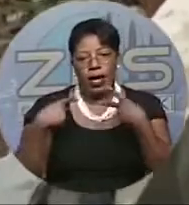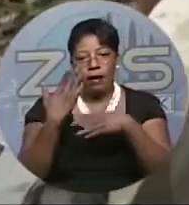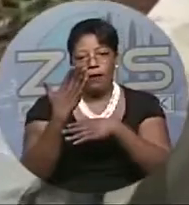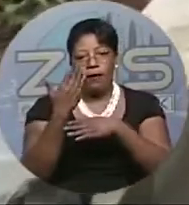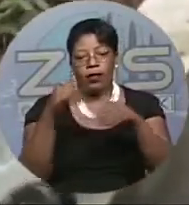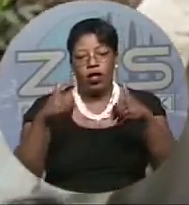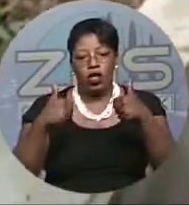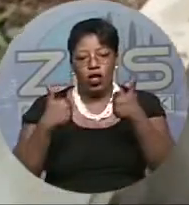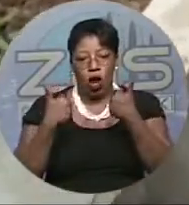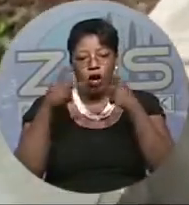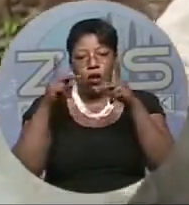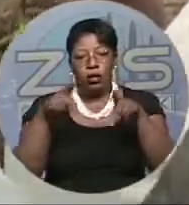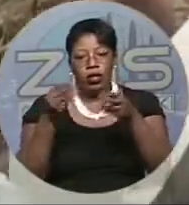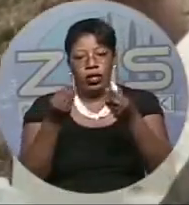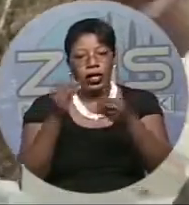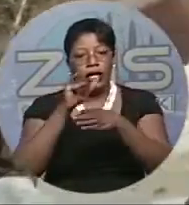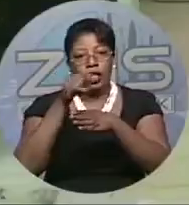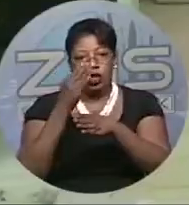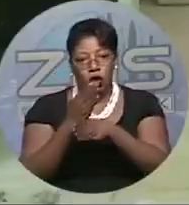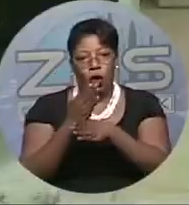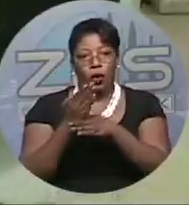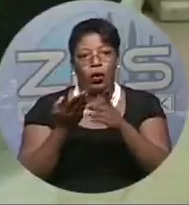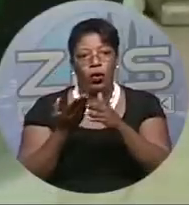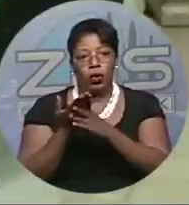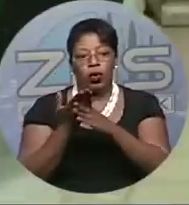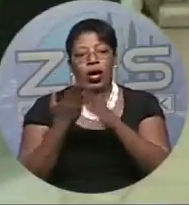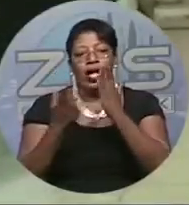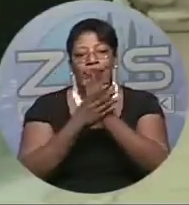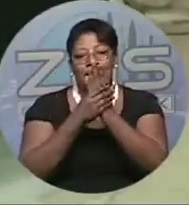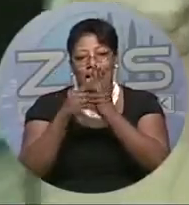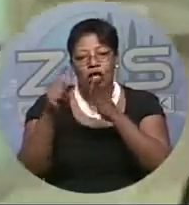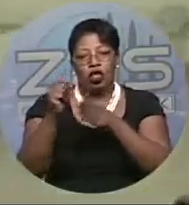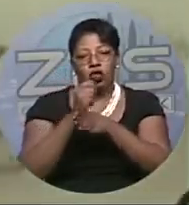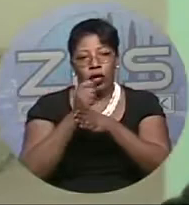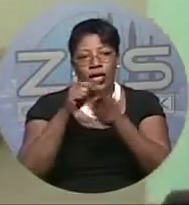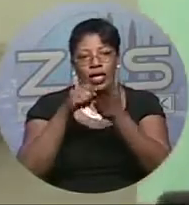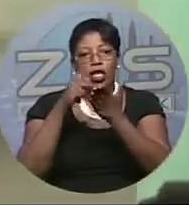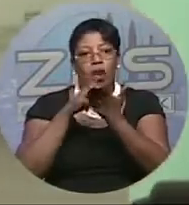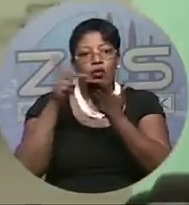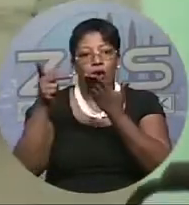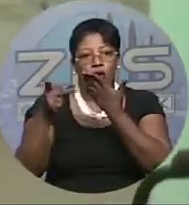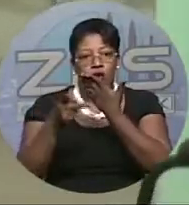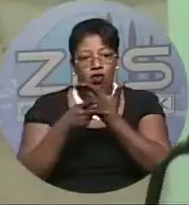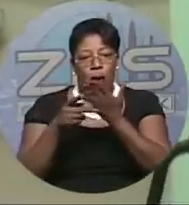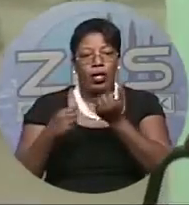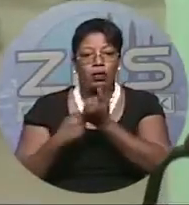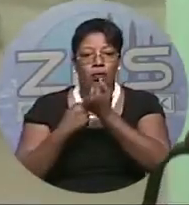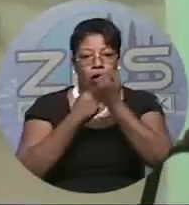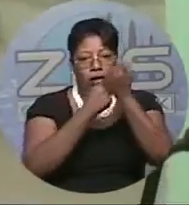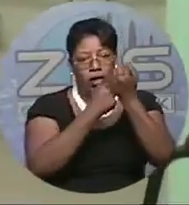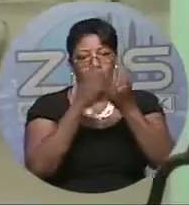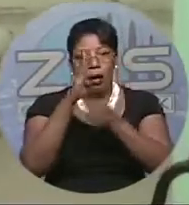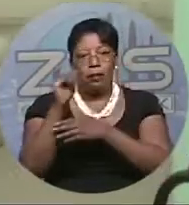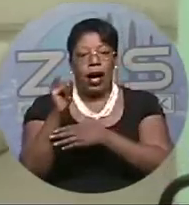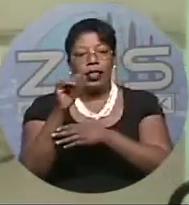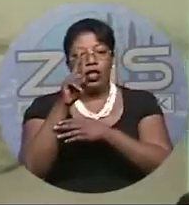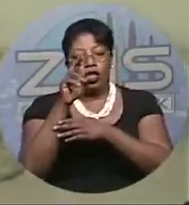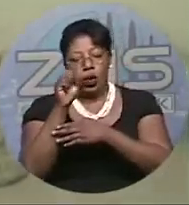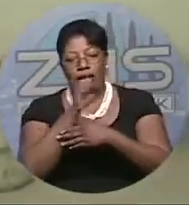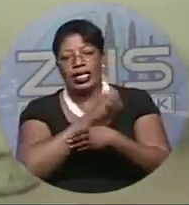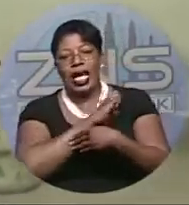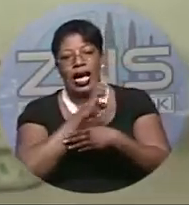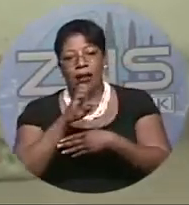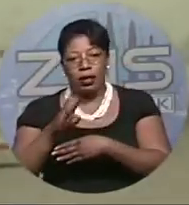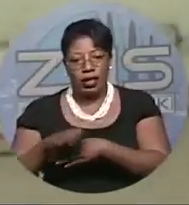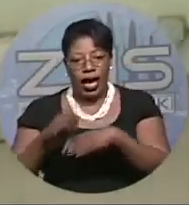50 young unemployed people undergoing skills training. The program is sponsored by the United States Embassy and the Inter-American Development